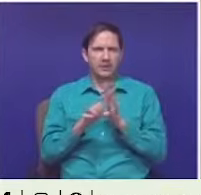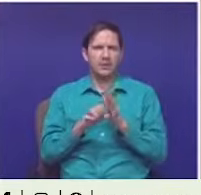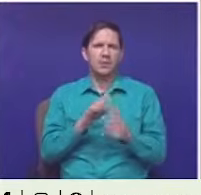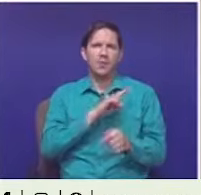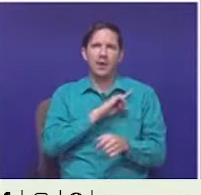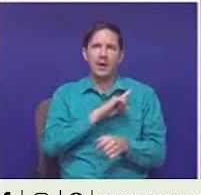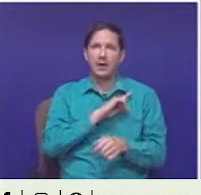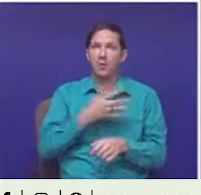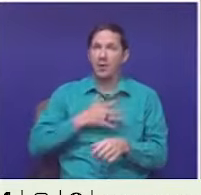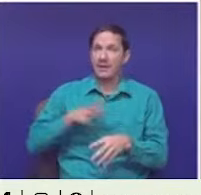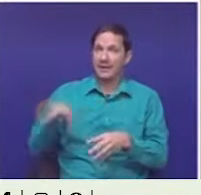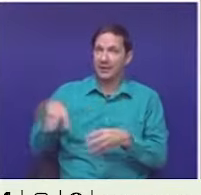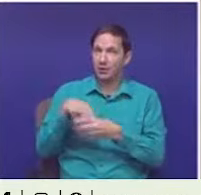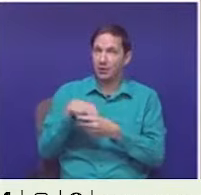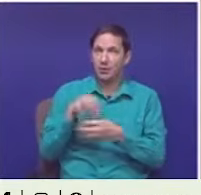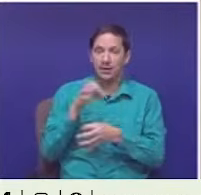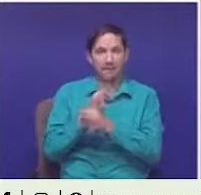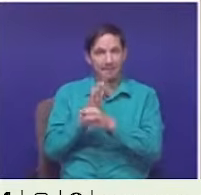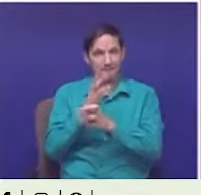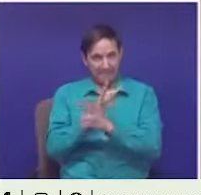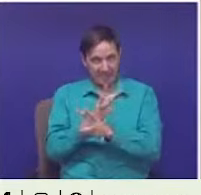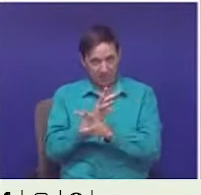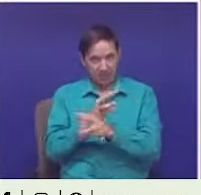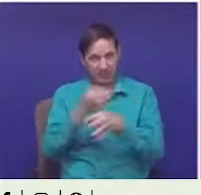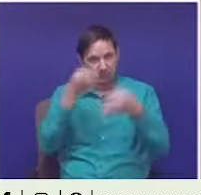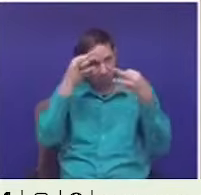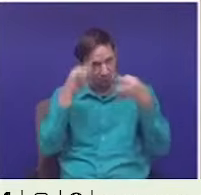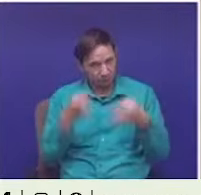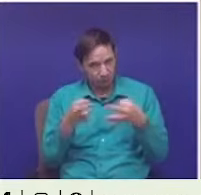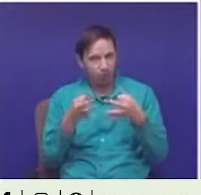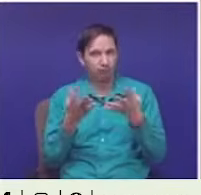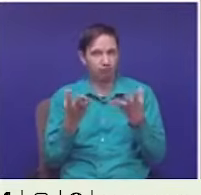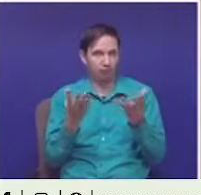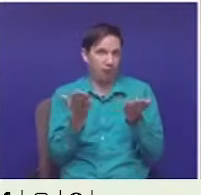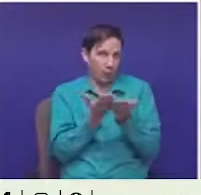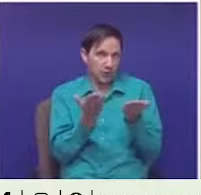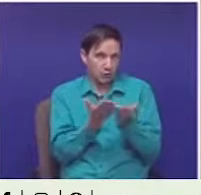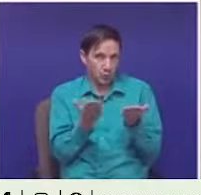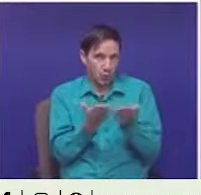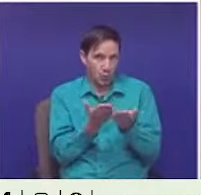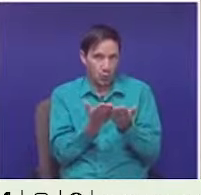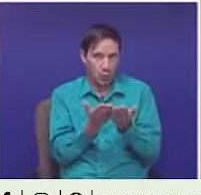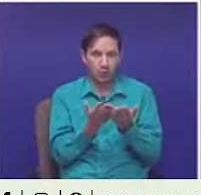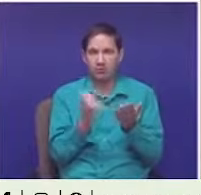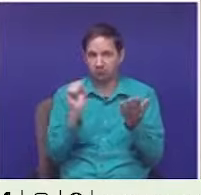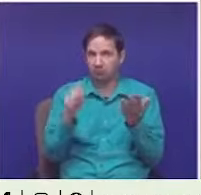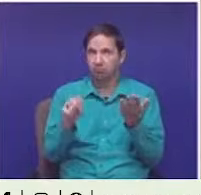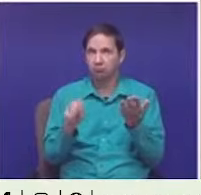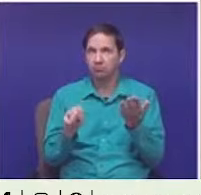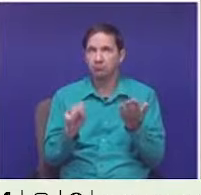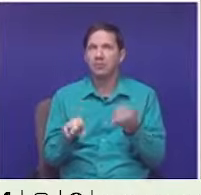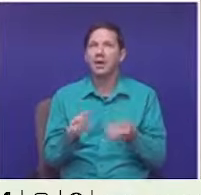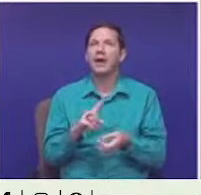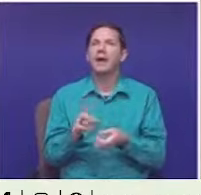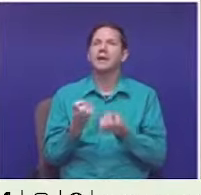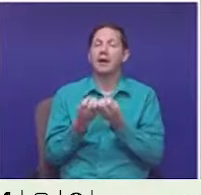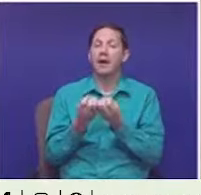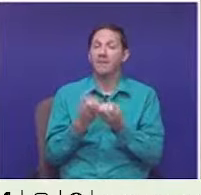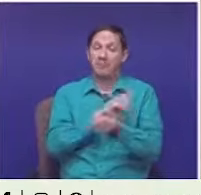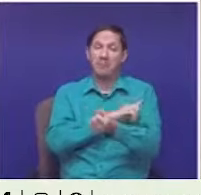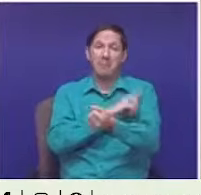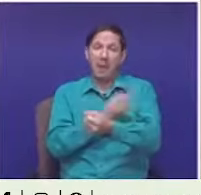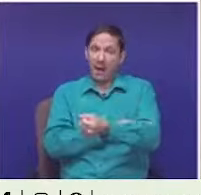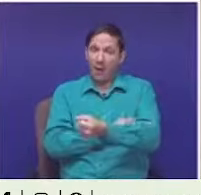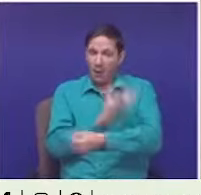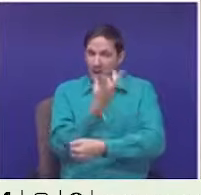to include parents in the decision making of the school. So, and SGBs have tremendous amount of powers. So